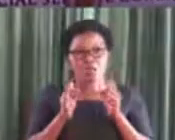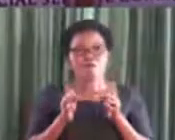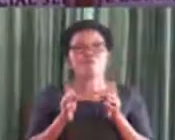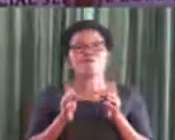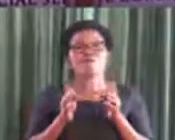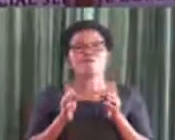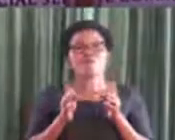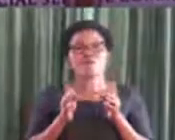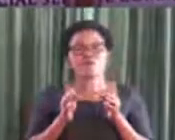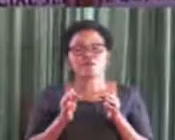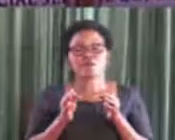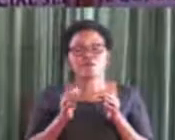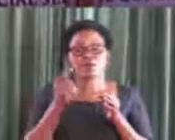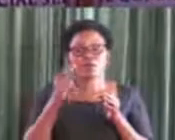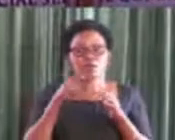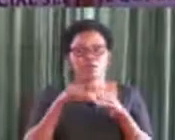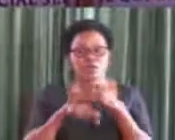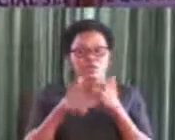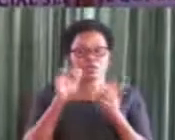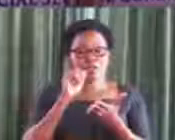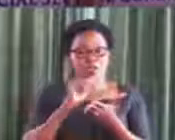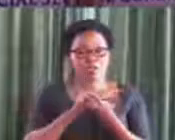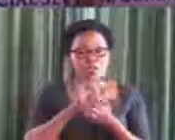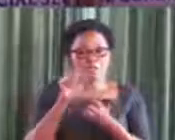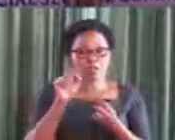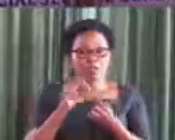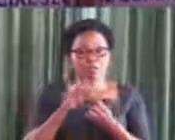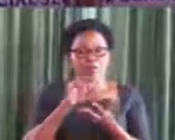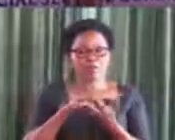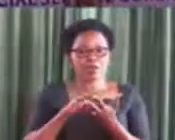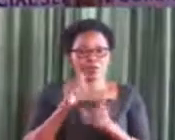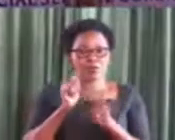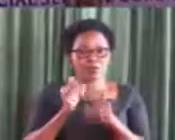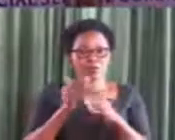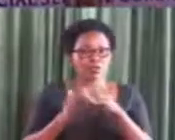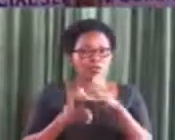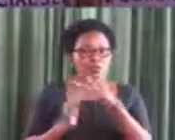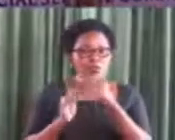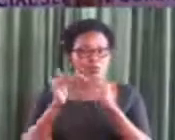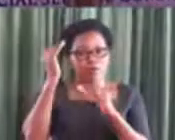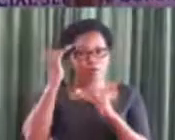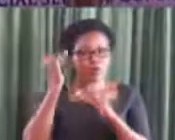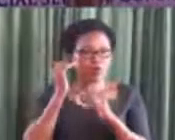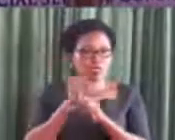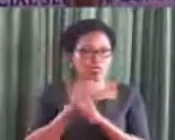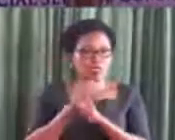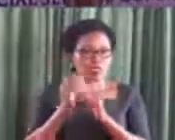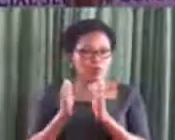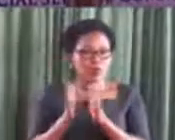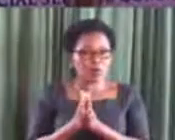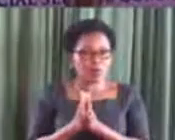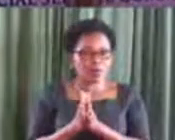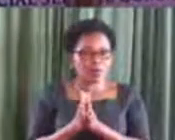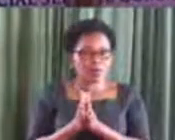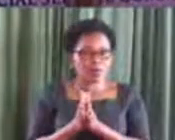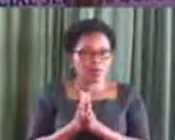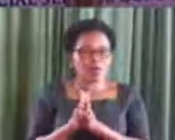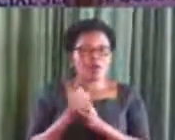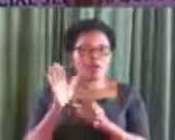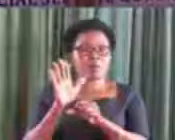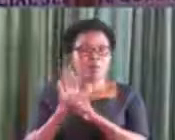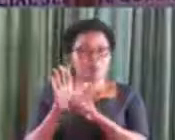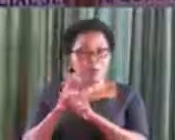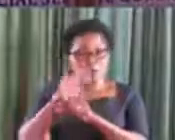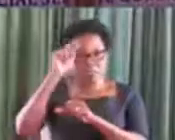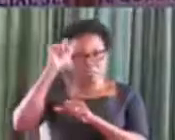in that particular case, which the Supreme Court dealt with, there was a majority decision in that